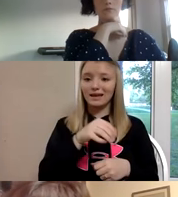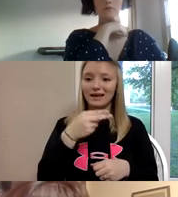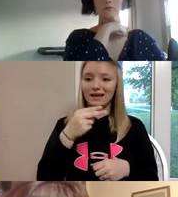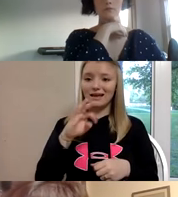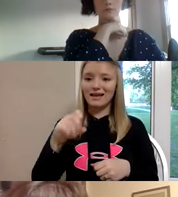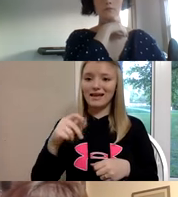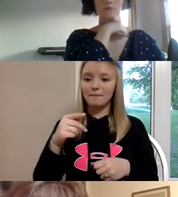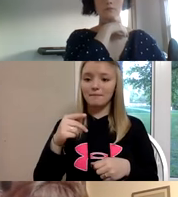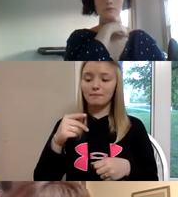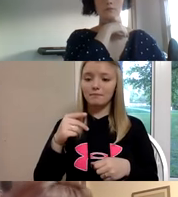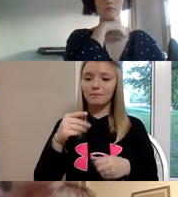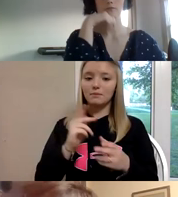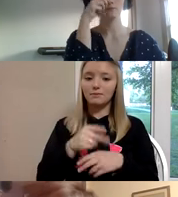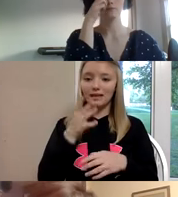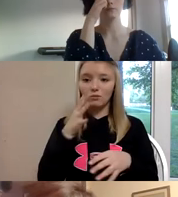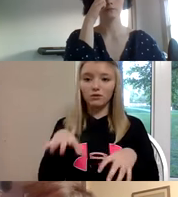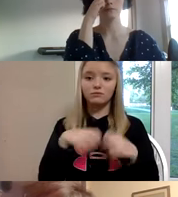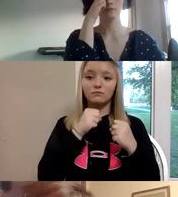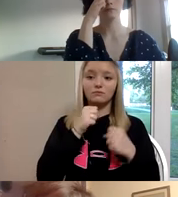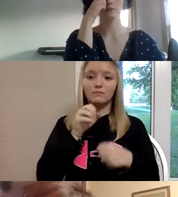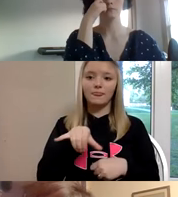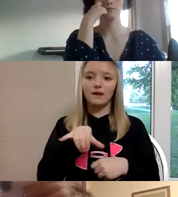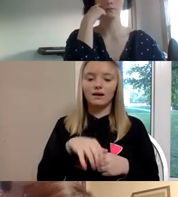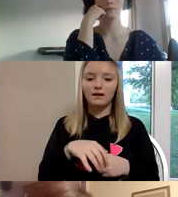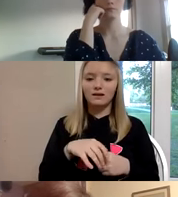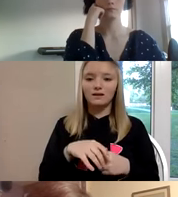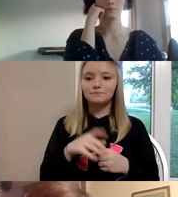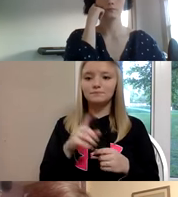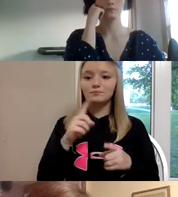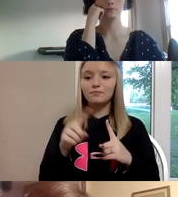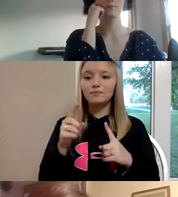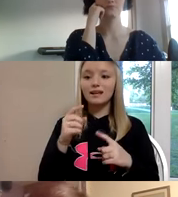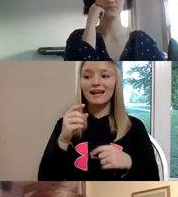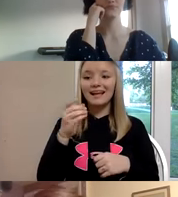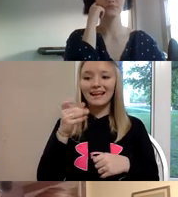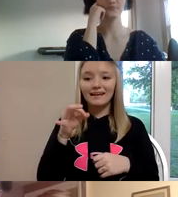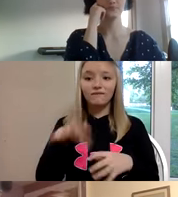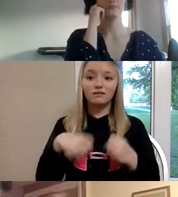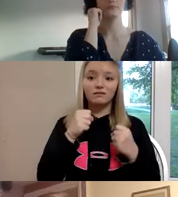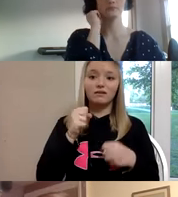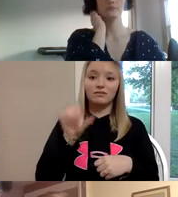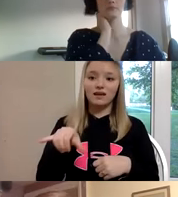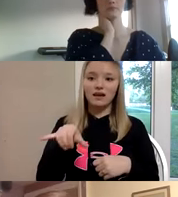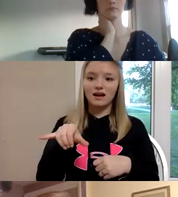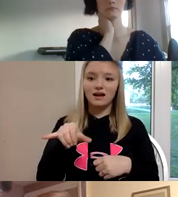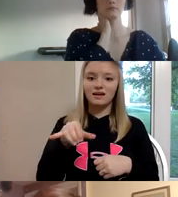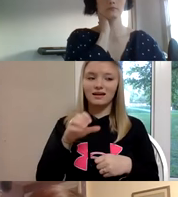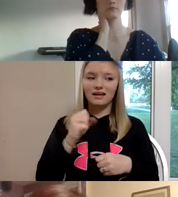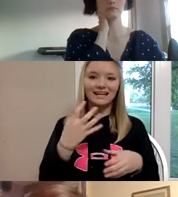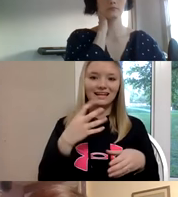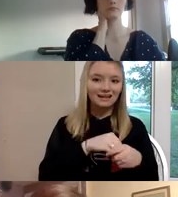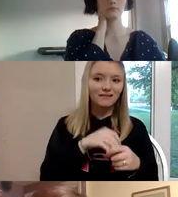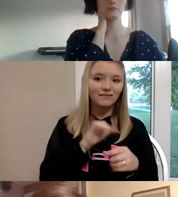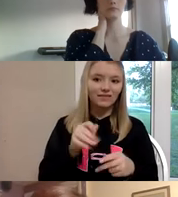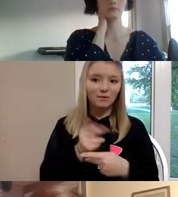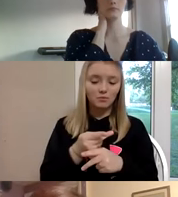that up. It is a great detoxifier. But if it soaks that up, guess what? That could get in the hemp product. It could get in